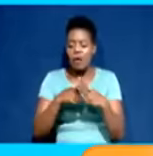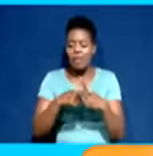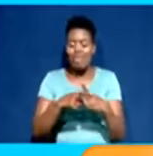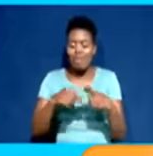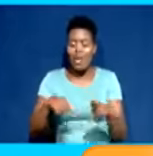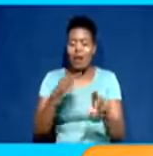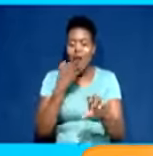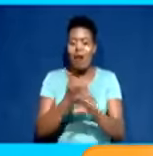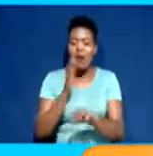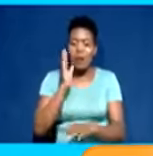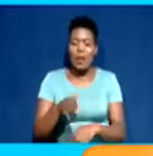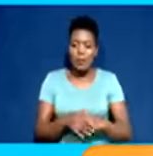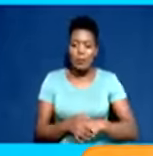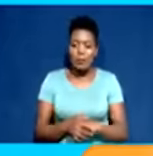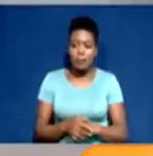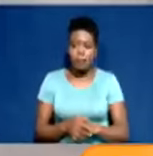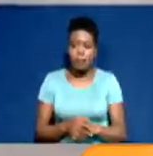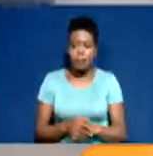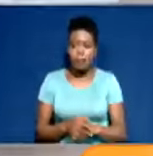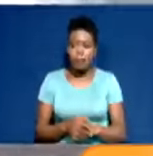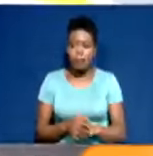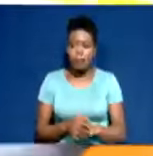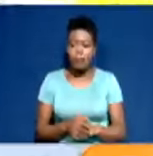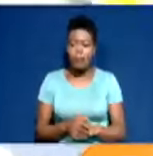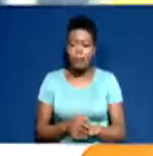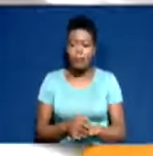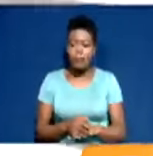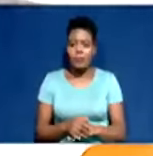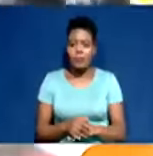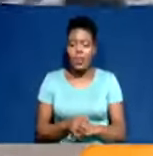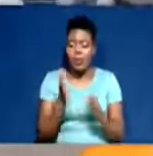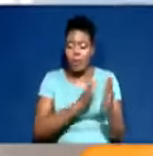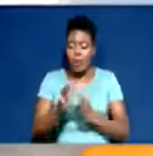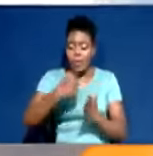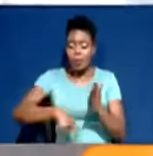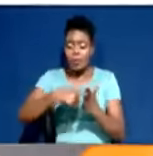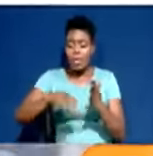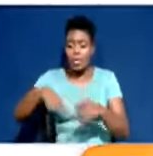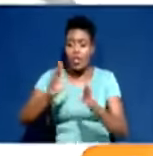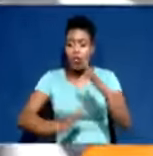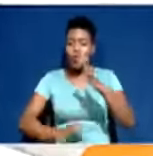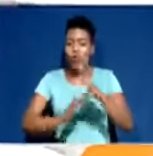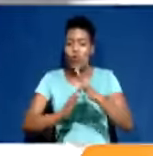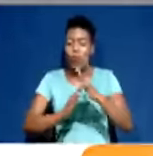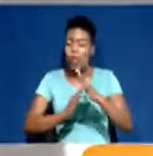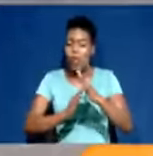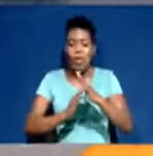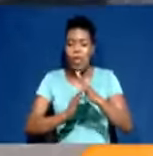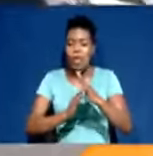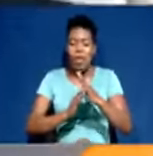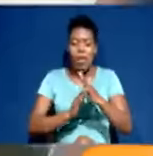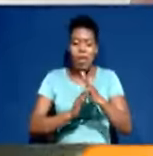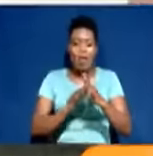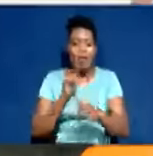the roads to the standards they have done before. The looming prospect of tolls on major roads and a potential hike in the road maintenance